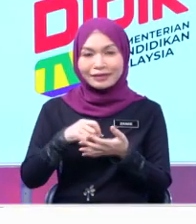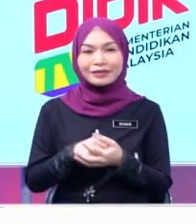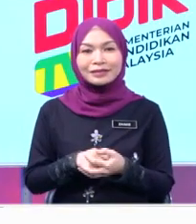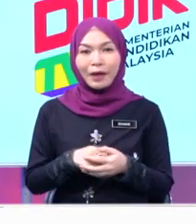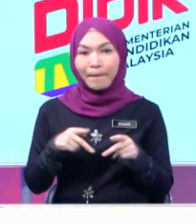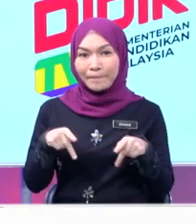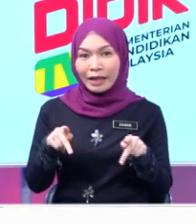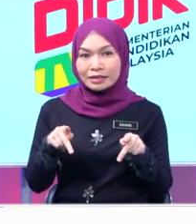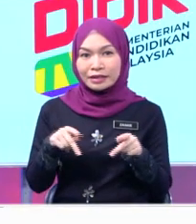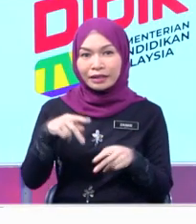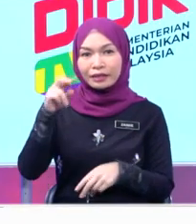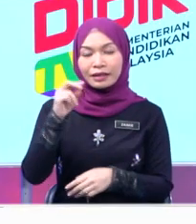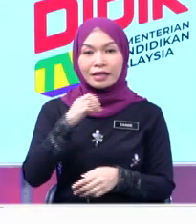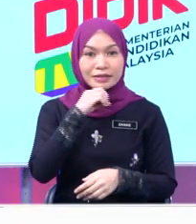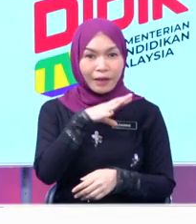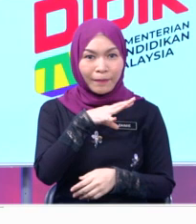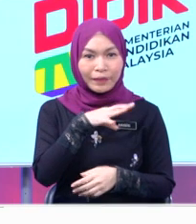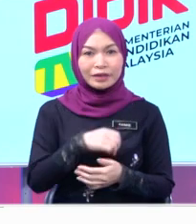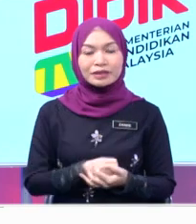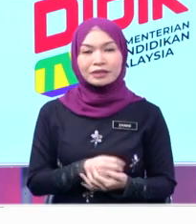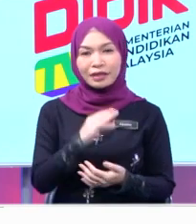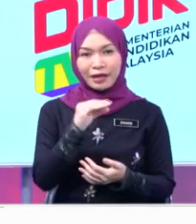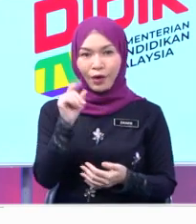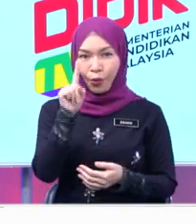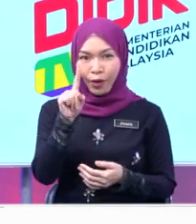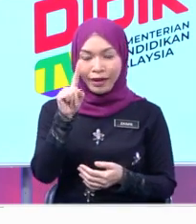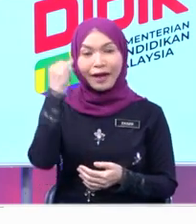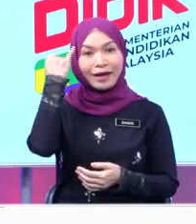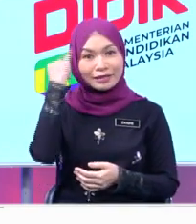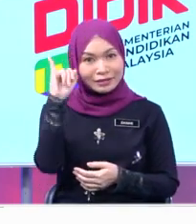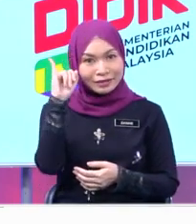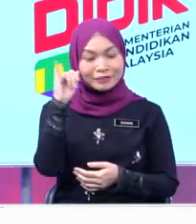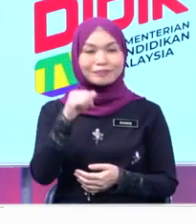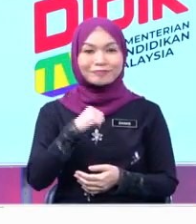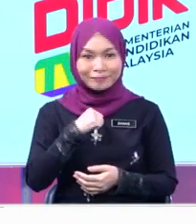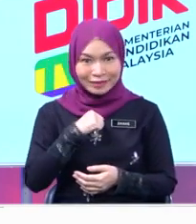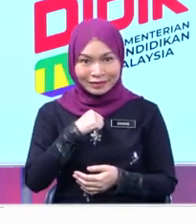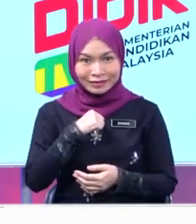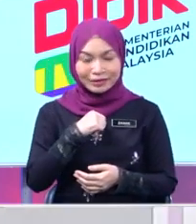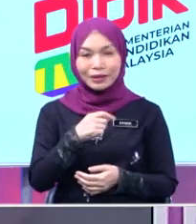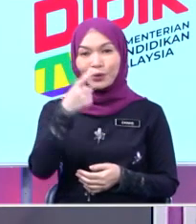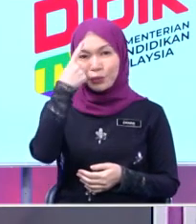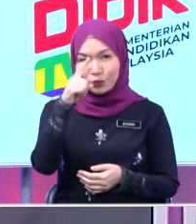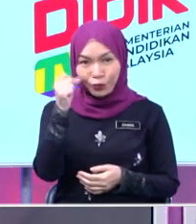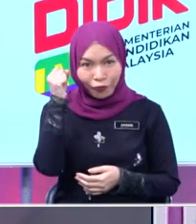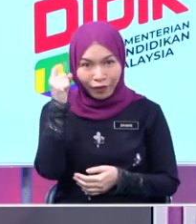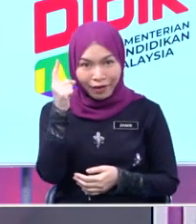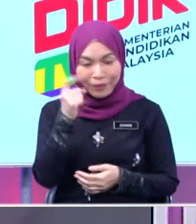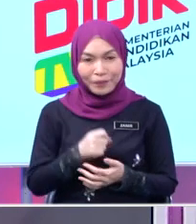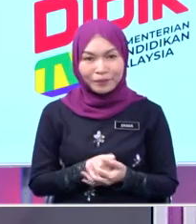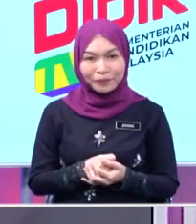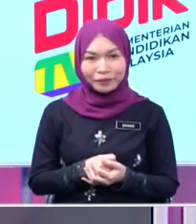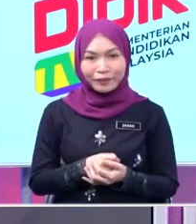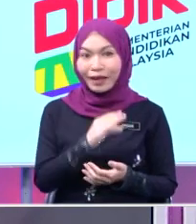pollution, and one idea of their own. So to be able to fully make